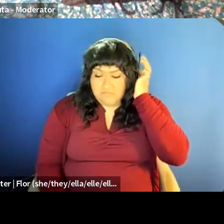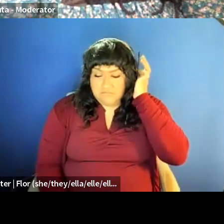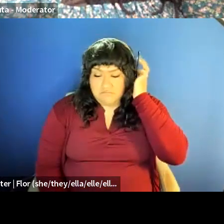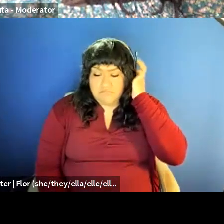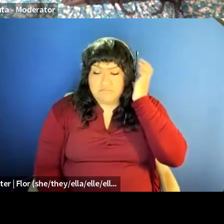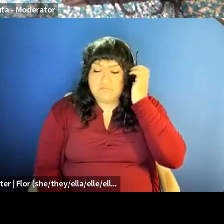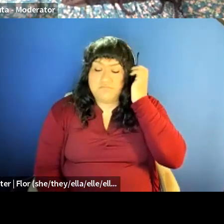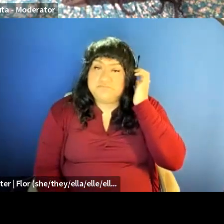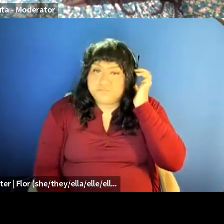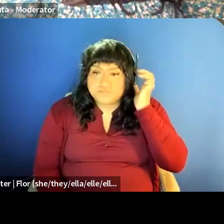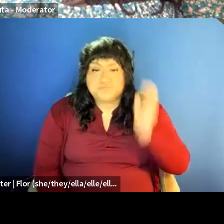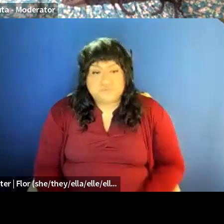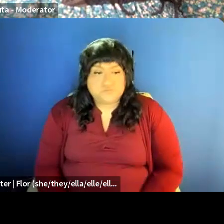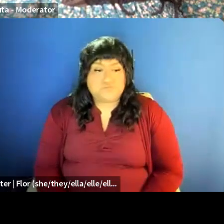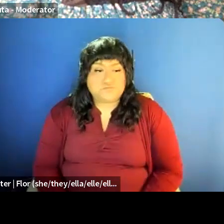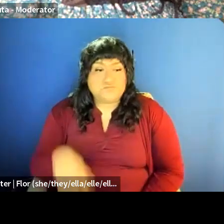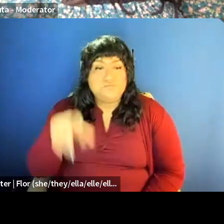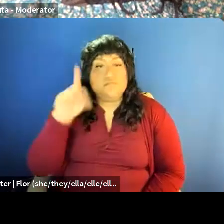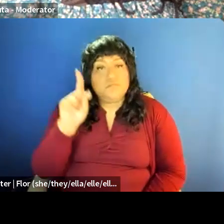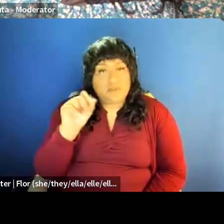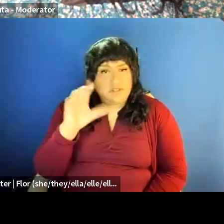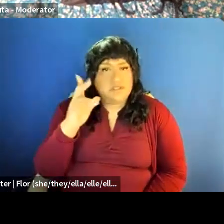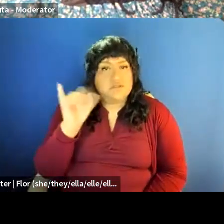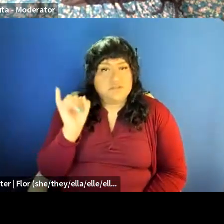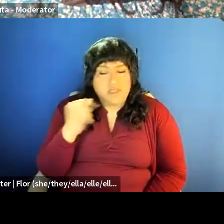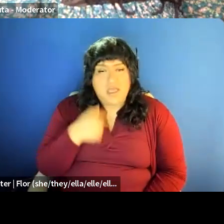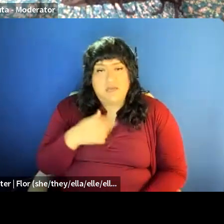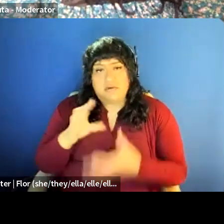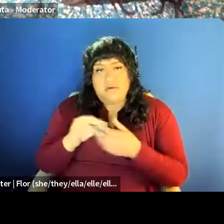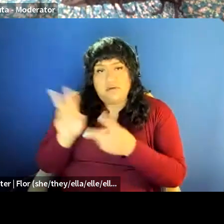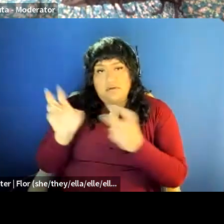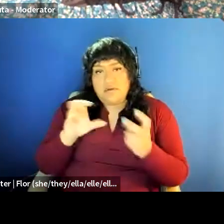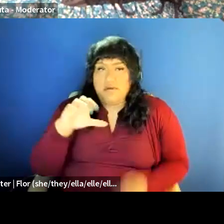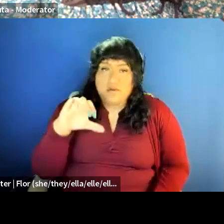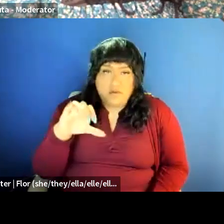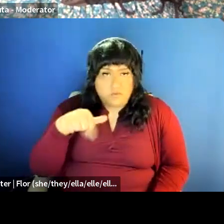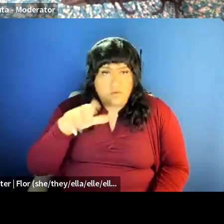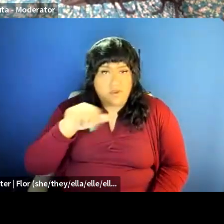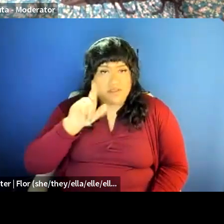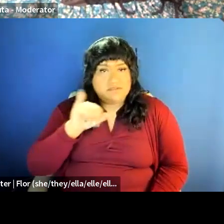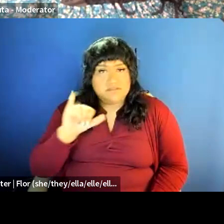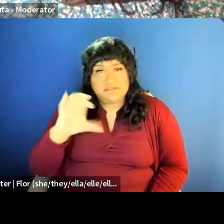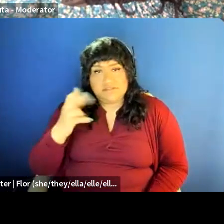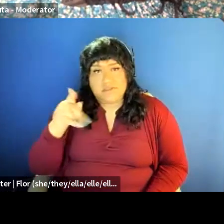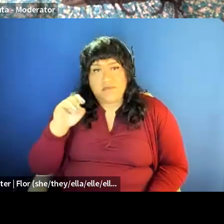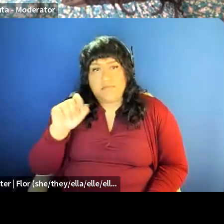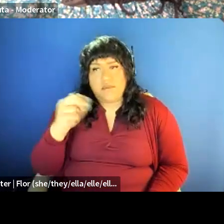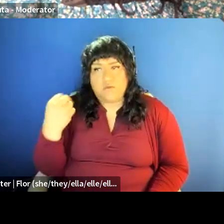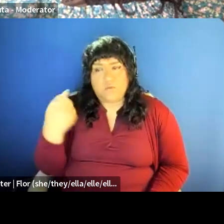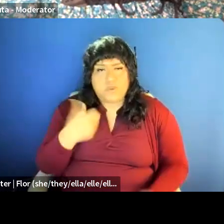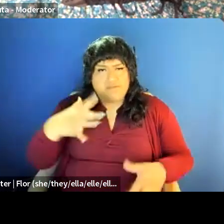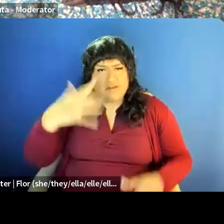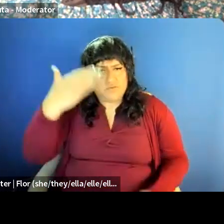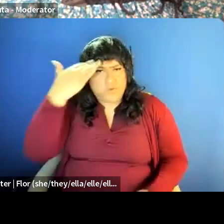I would just quote Kwesi Chapman, and he says, "We know the nightmare, so what is the